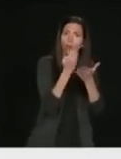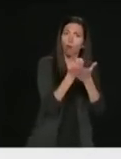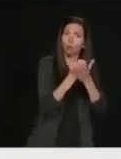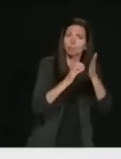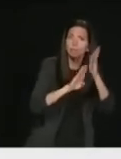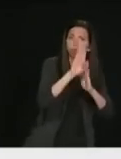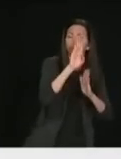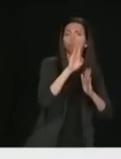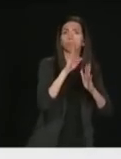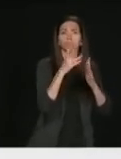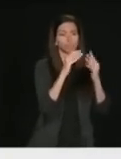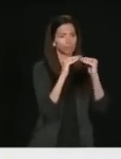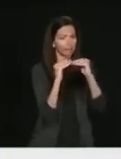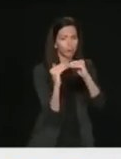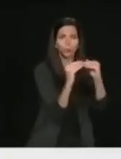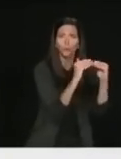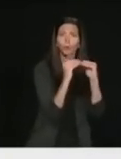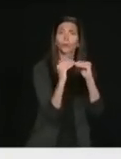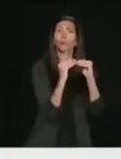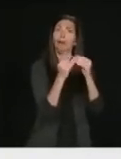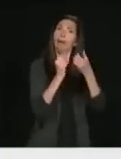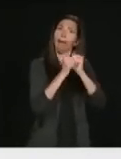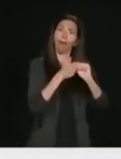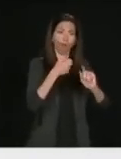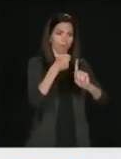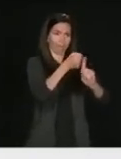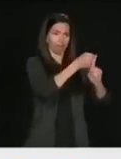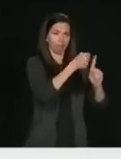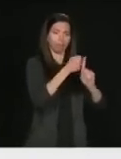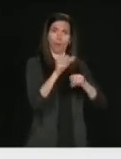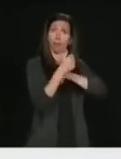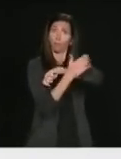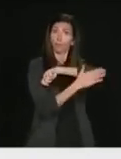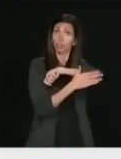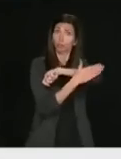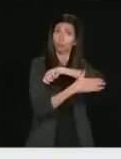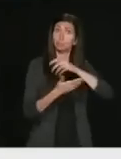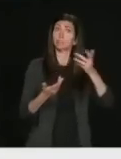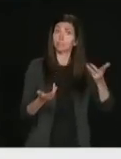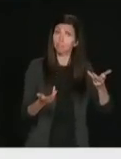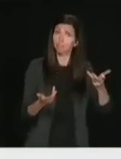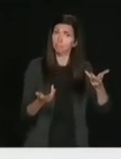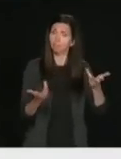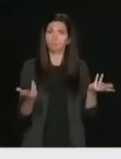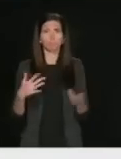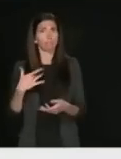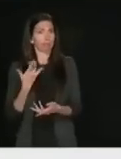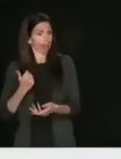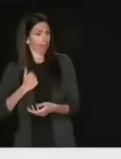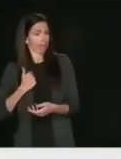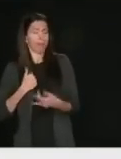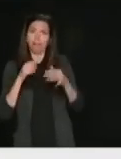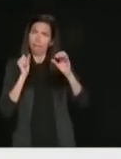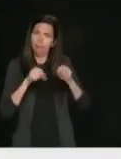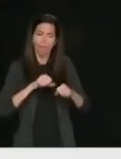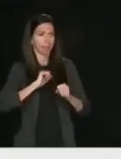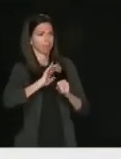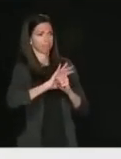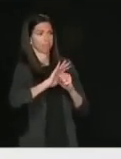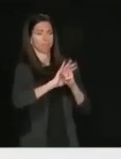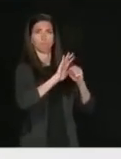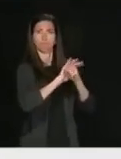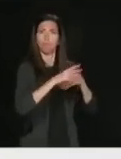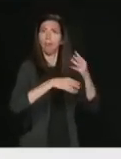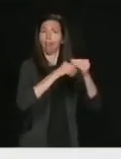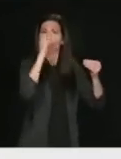more fair to everyone. And this is, we must have a strong voice. And that's why we are looking forward to